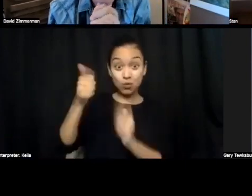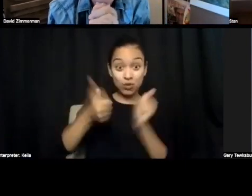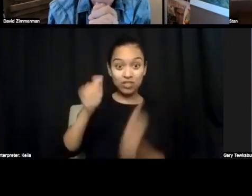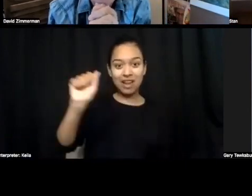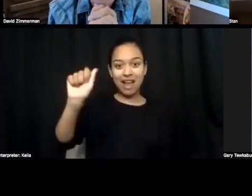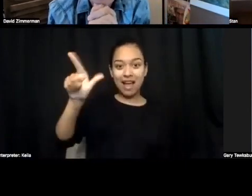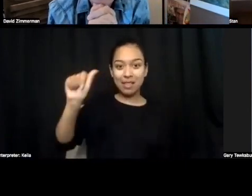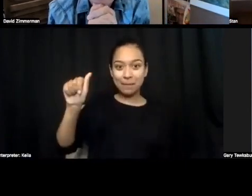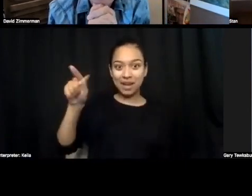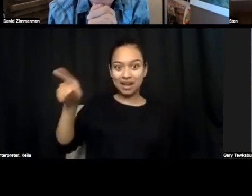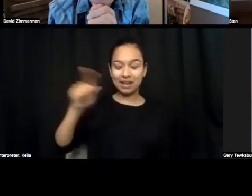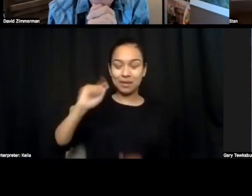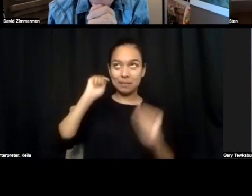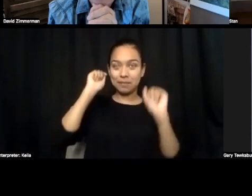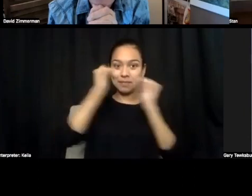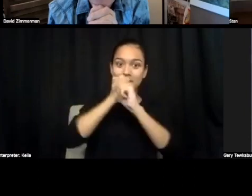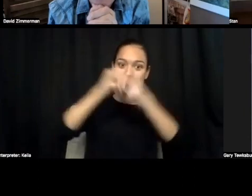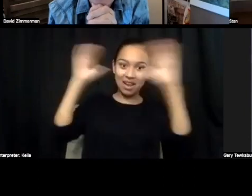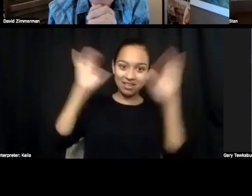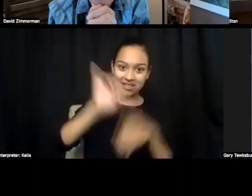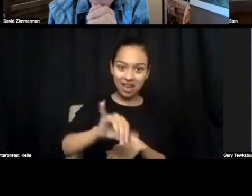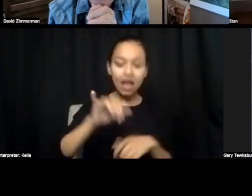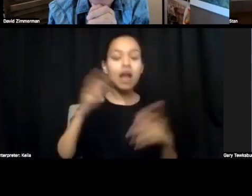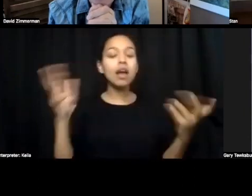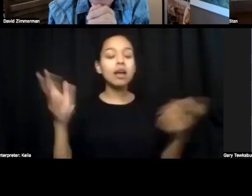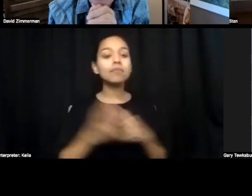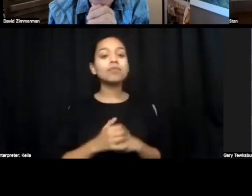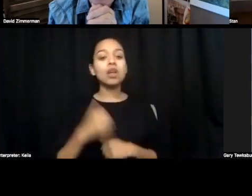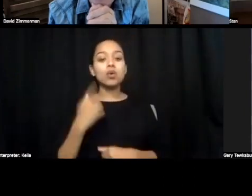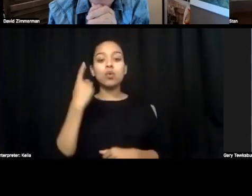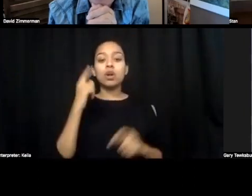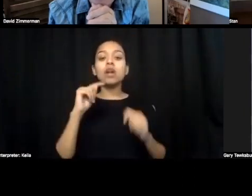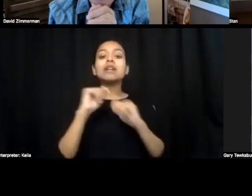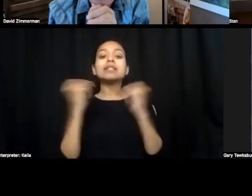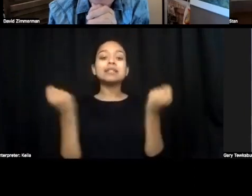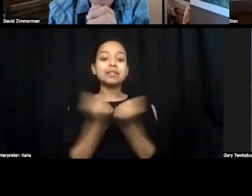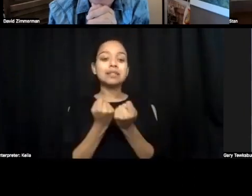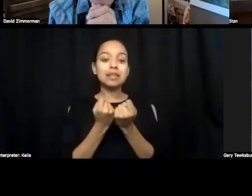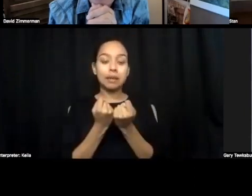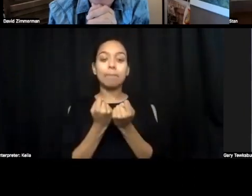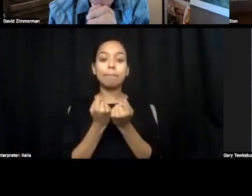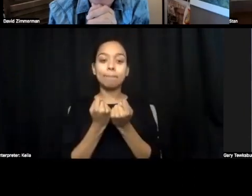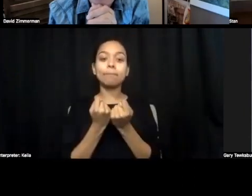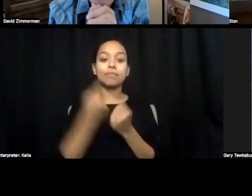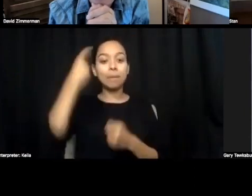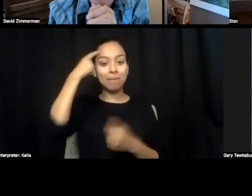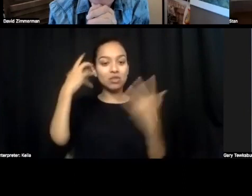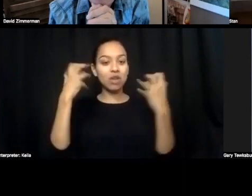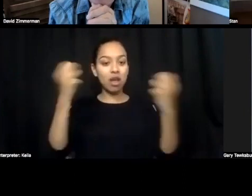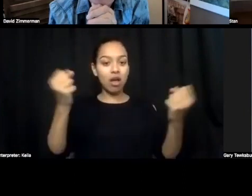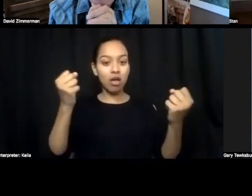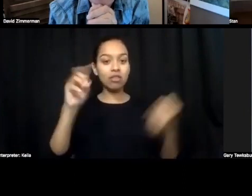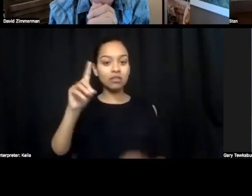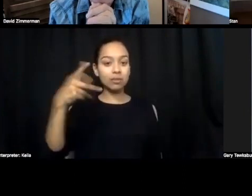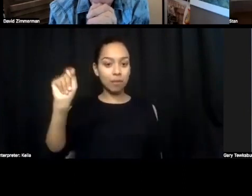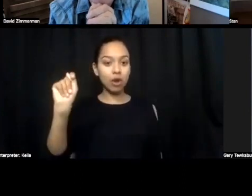do it in January with me. And unfortunately, their head of their mental health department stopped it because this person